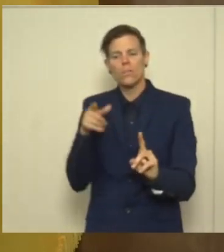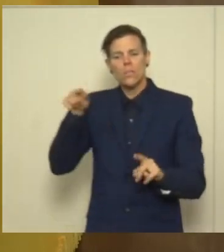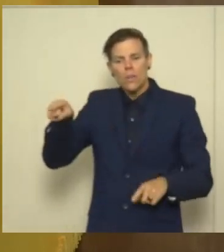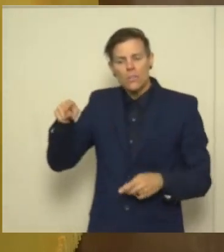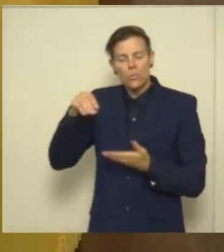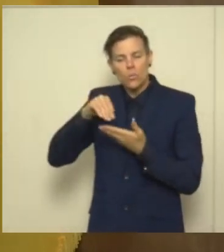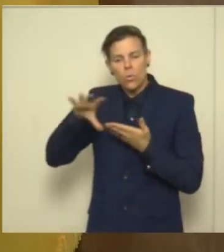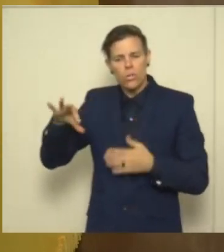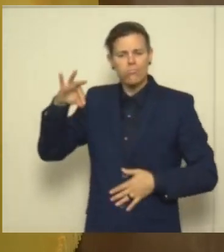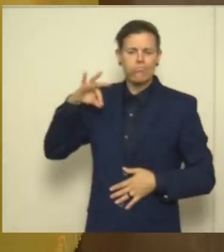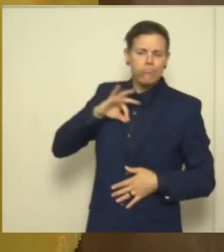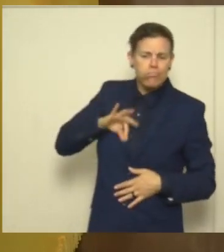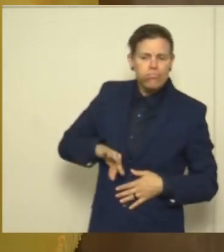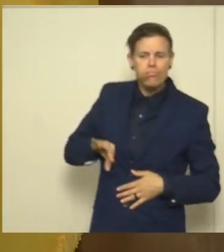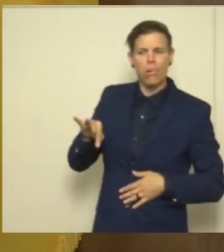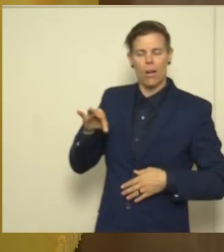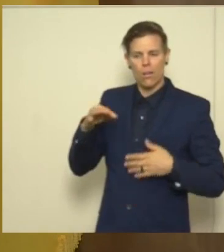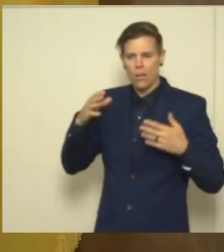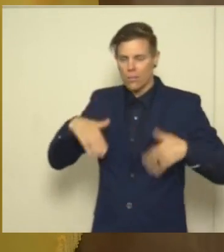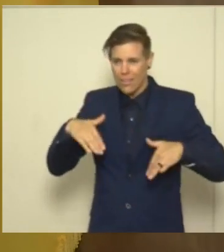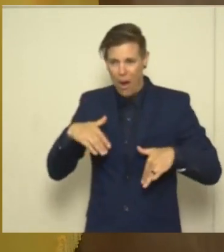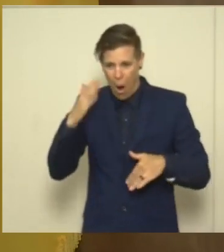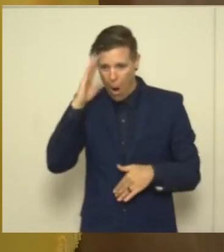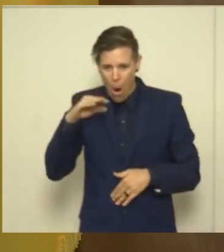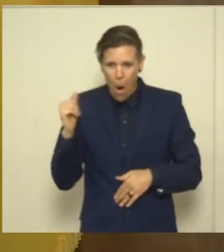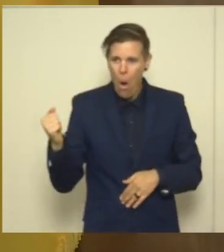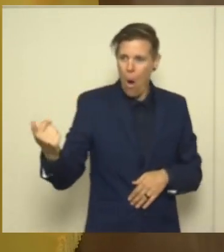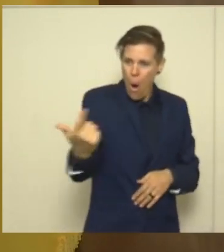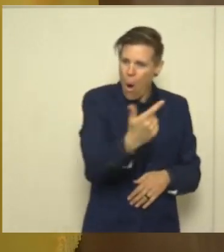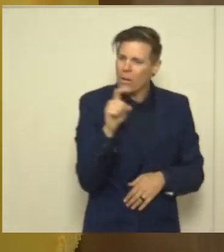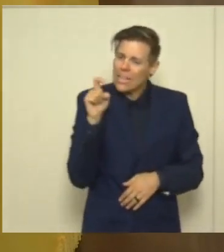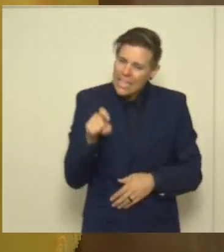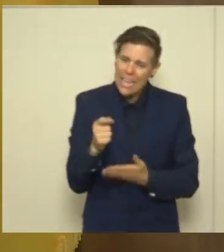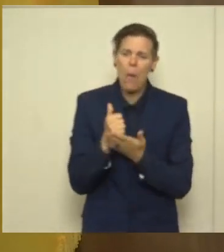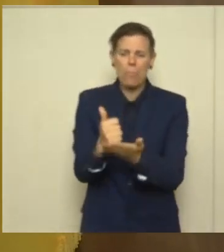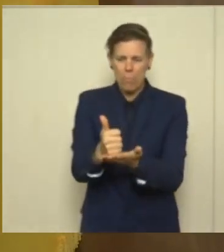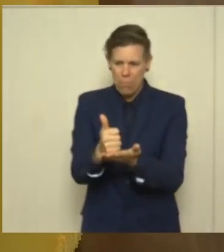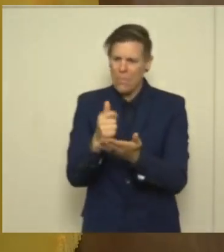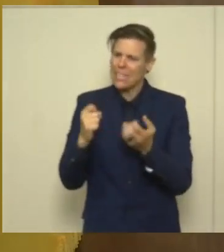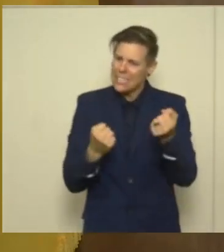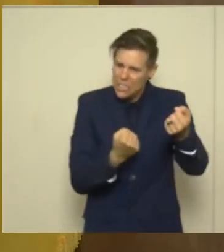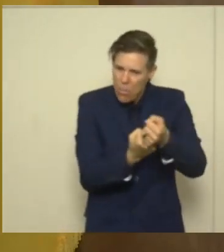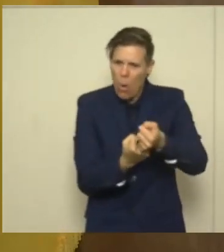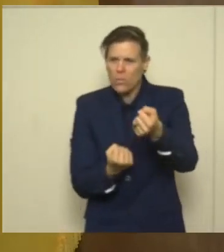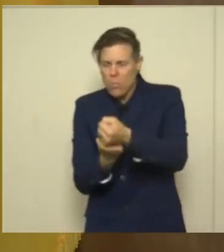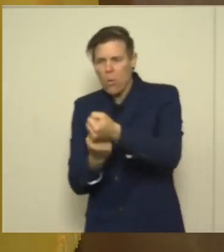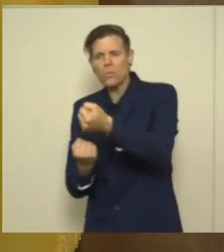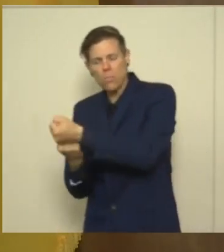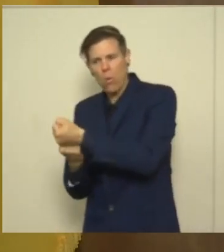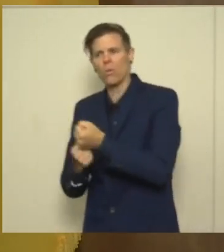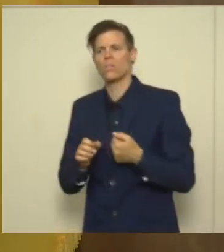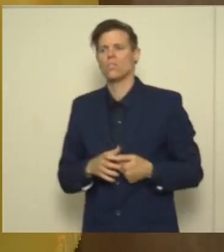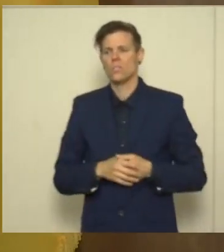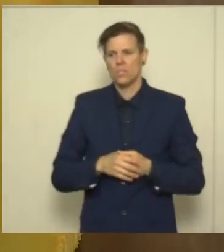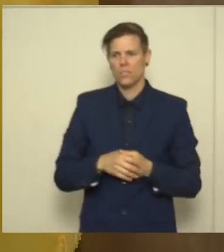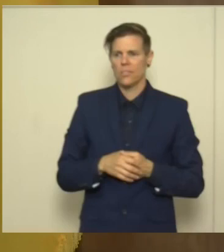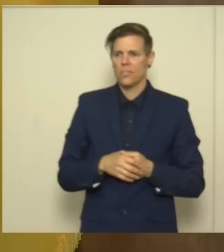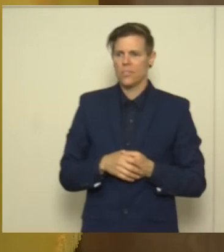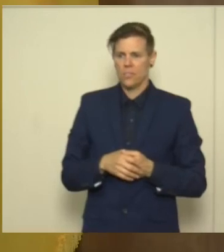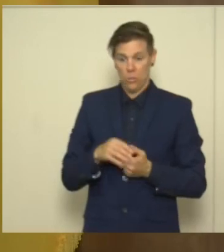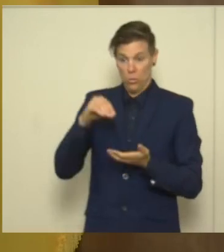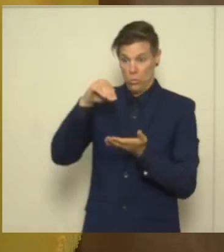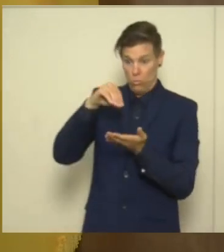a little bit extra support, and that students are frankly helping New Mexico state government figure out vehicles